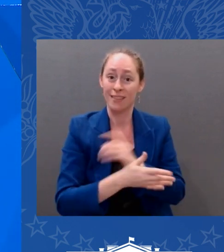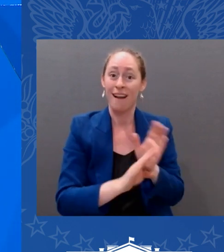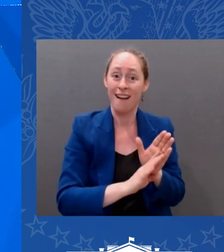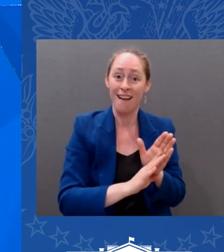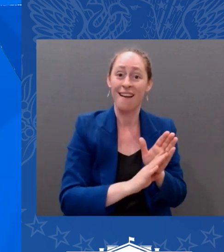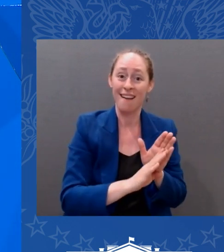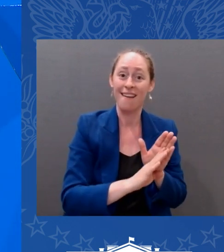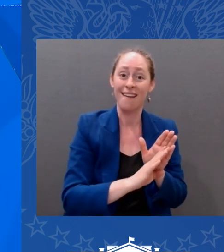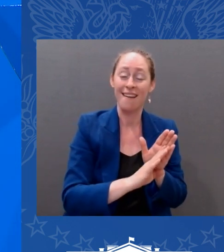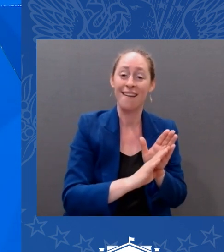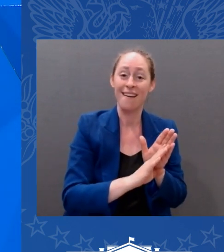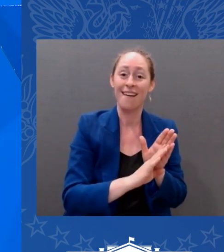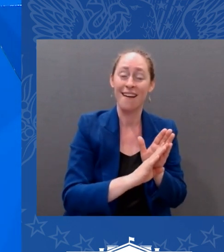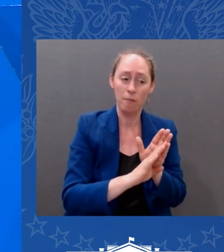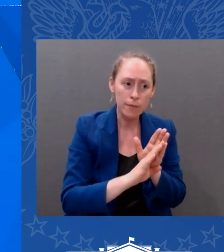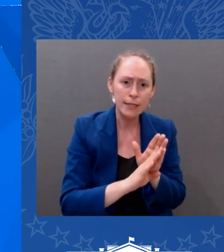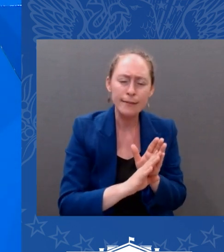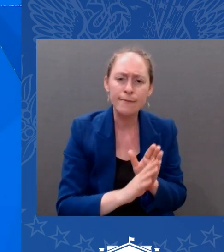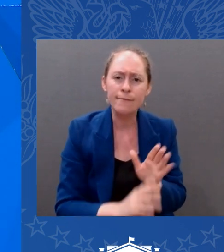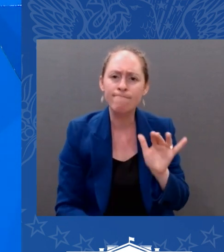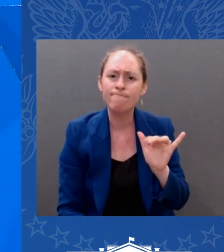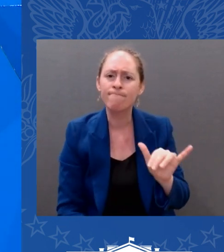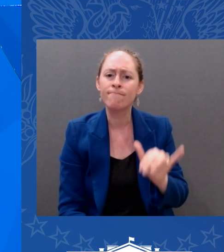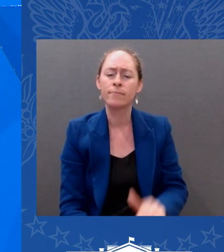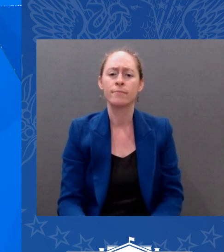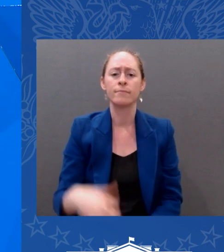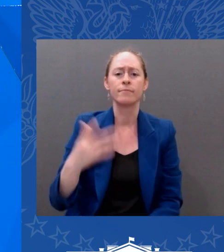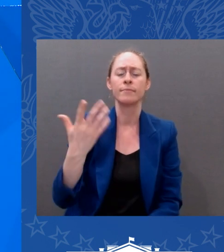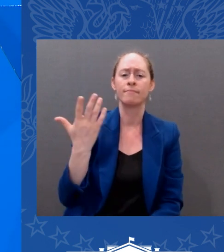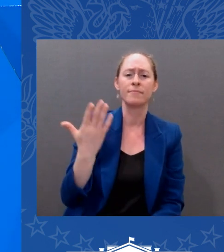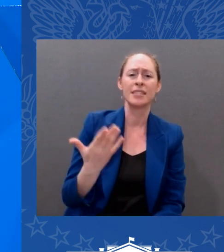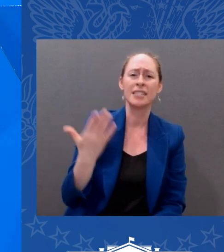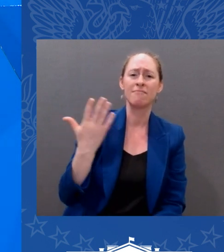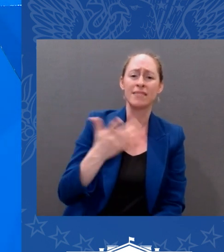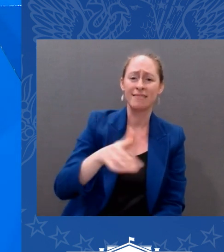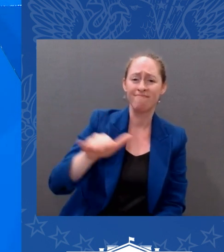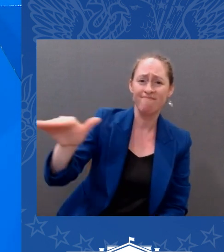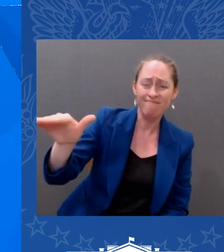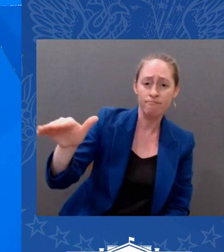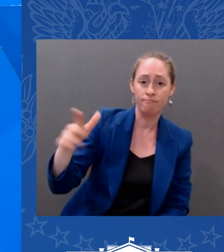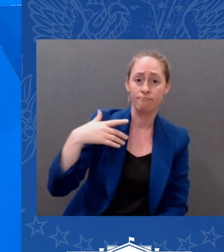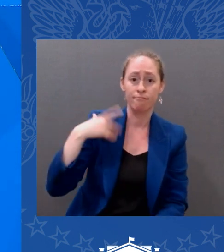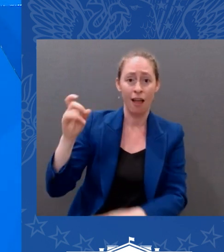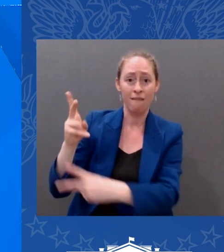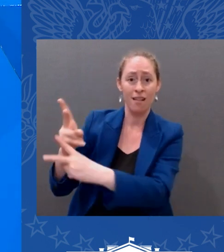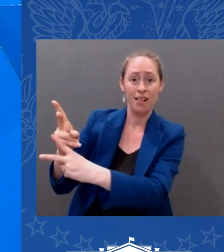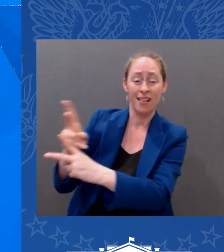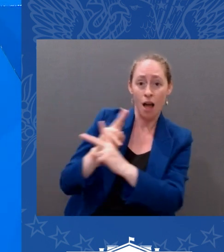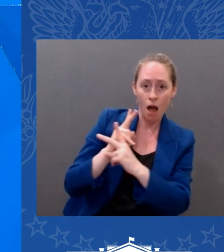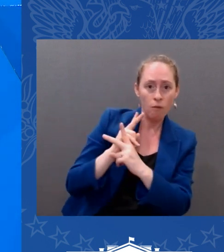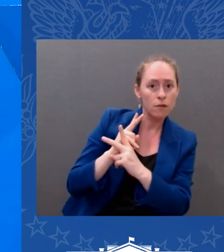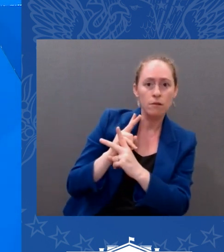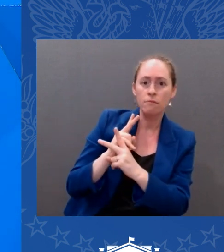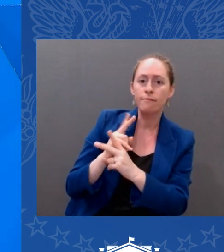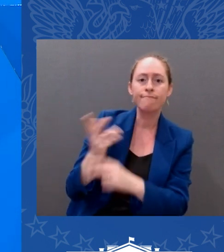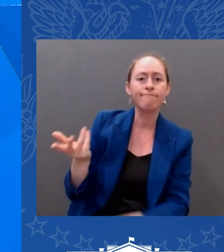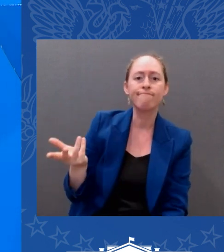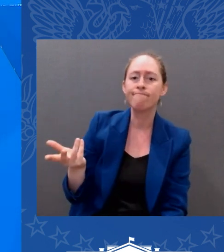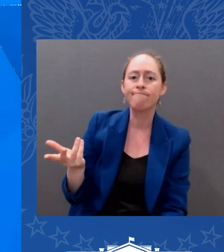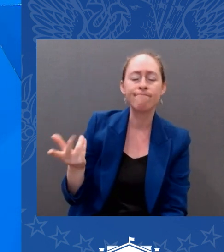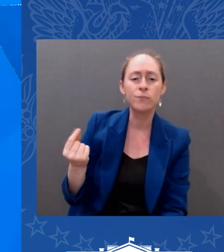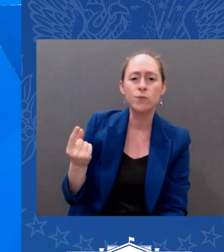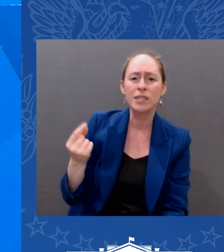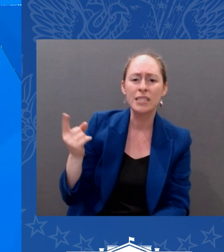lending, but they struggle with deep inequity. I'm proposing the fundamental reforms in the